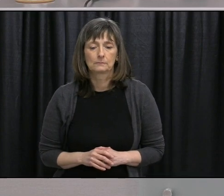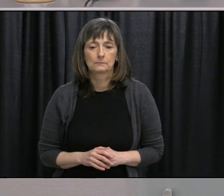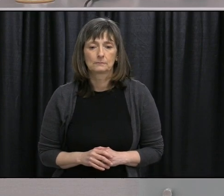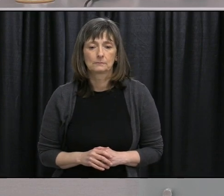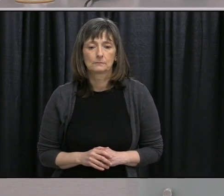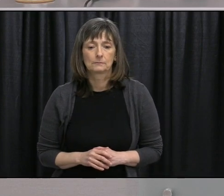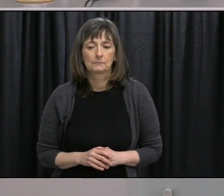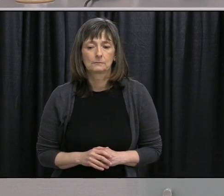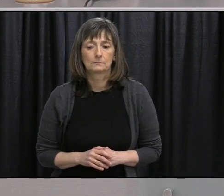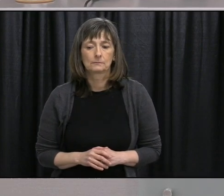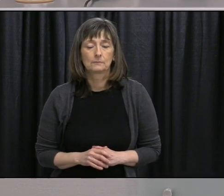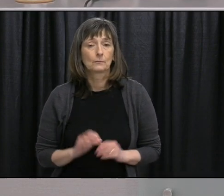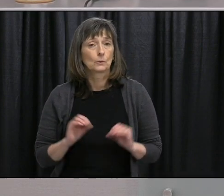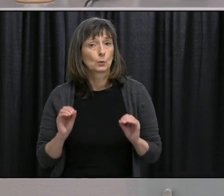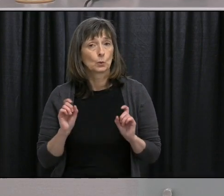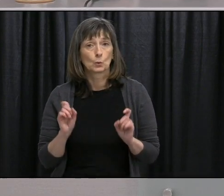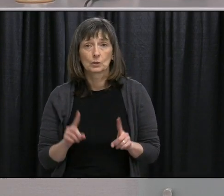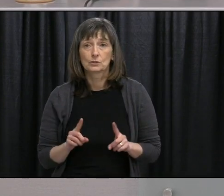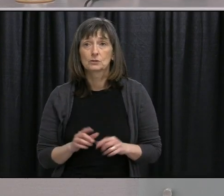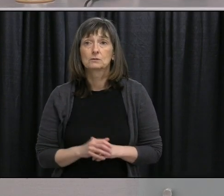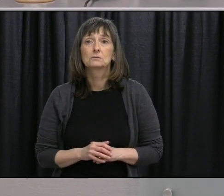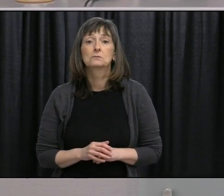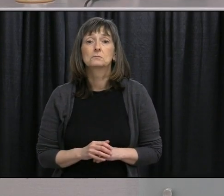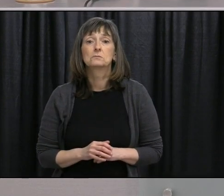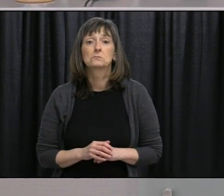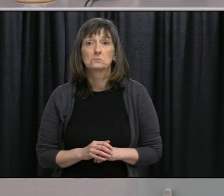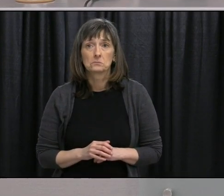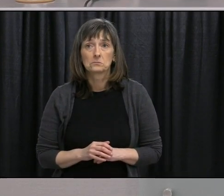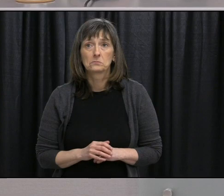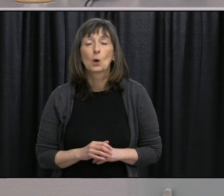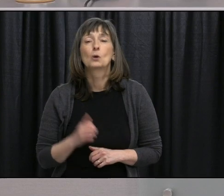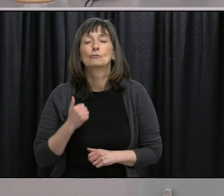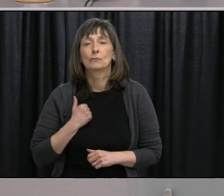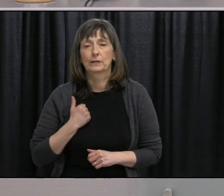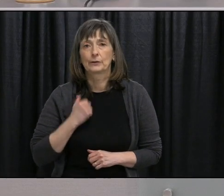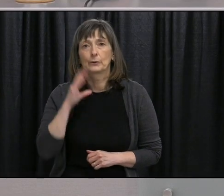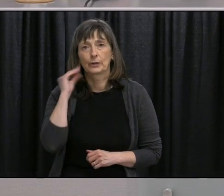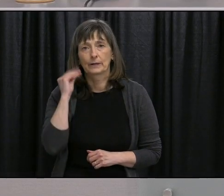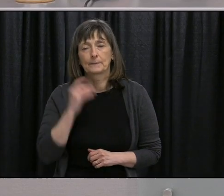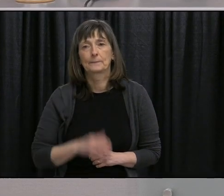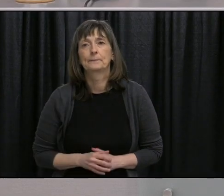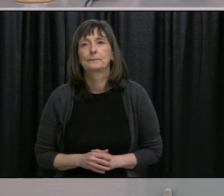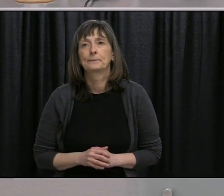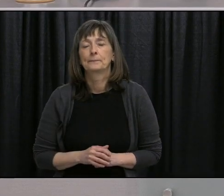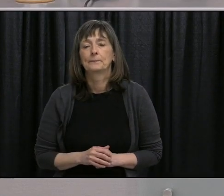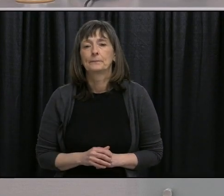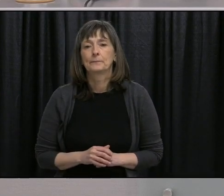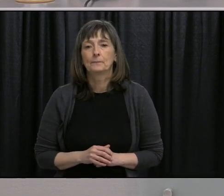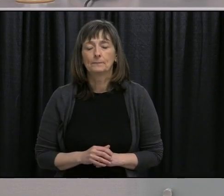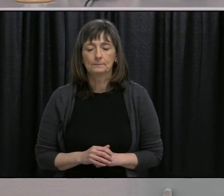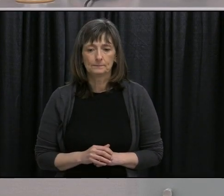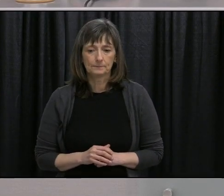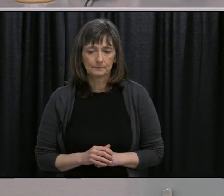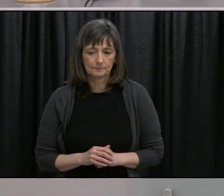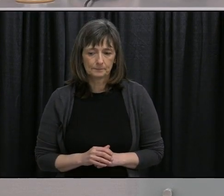So we have a question from Patrick Butler from Radio Canada. Please go ahead.